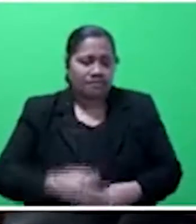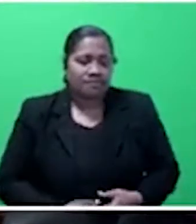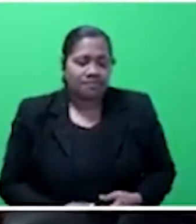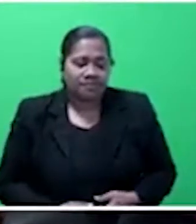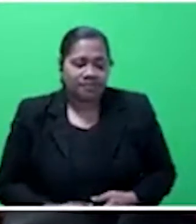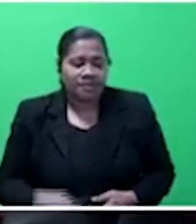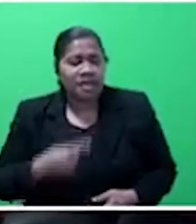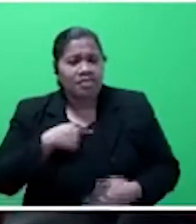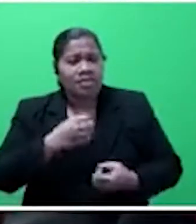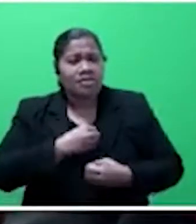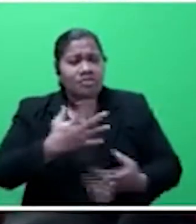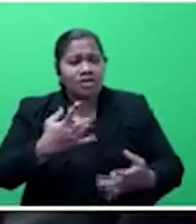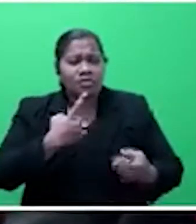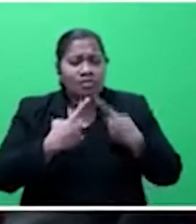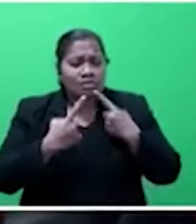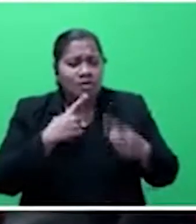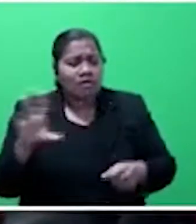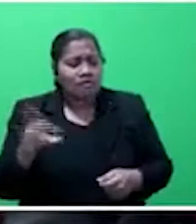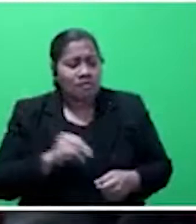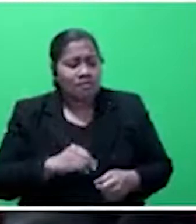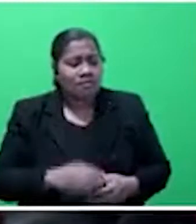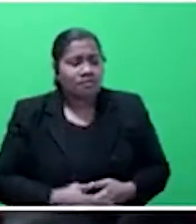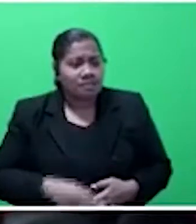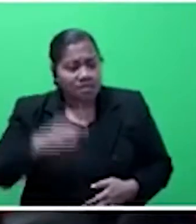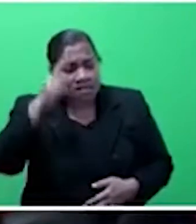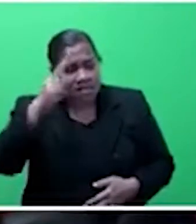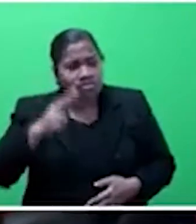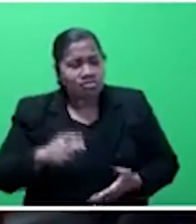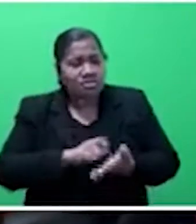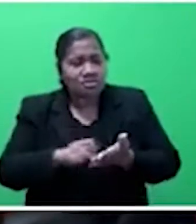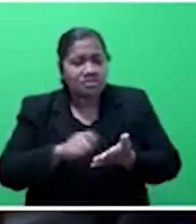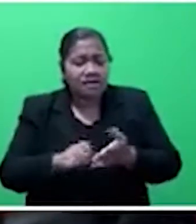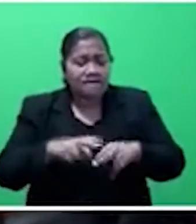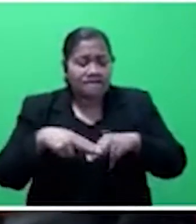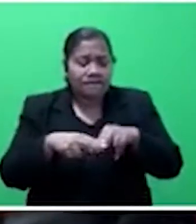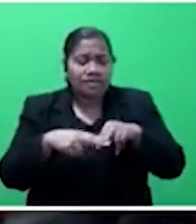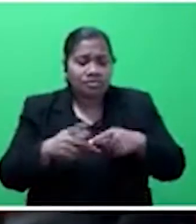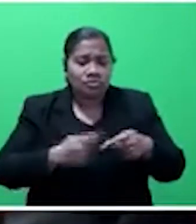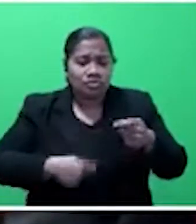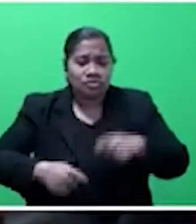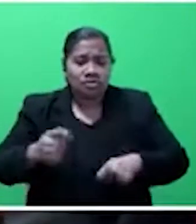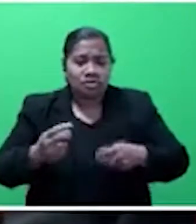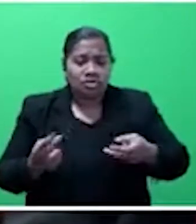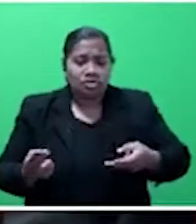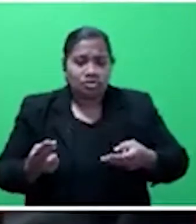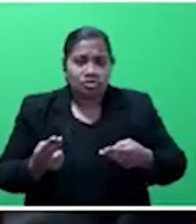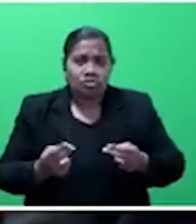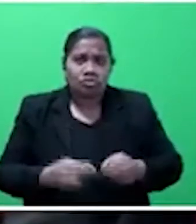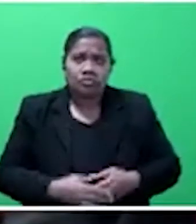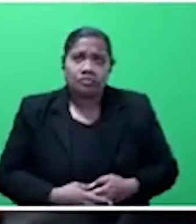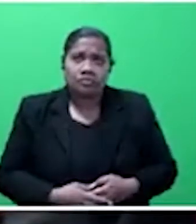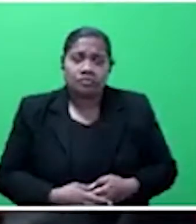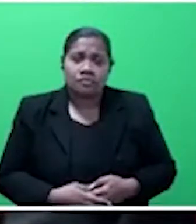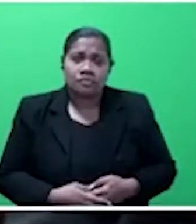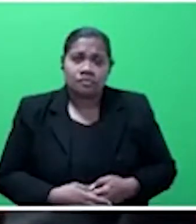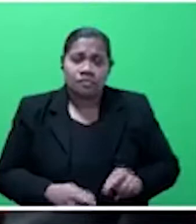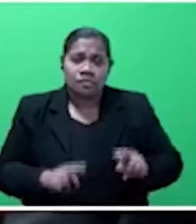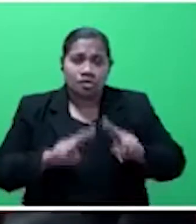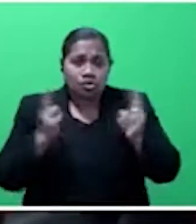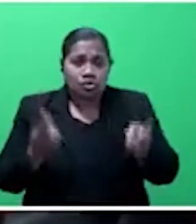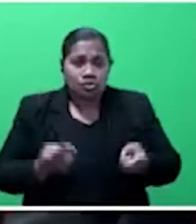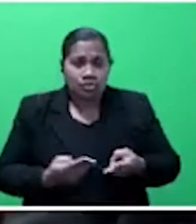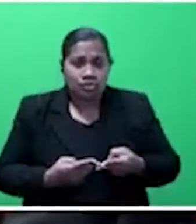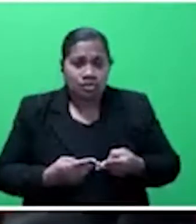with the comment from the National Secretary of the Fiji Trade Union Congress on his recent media statement on